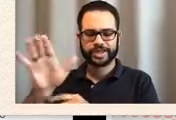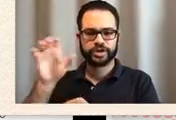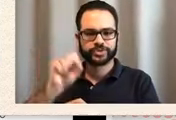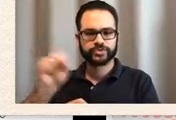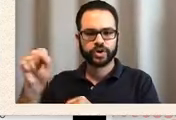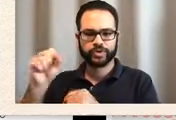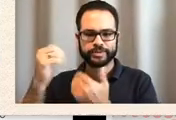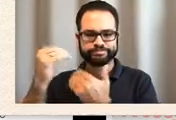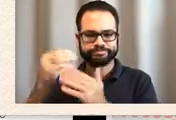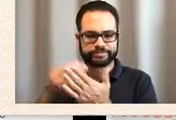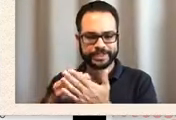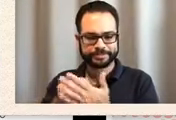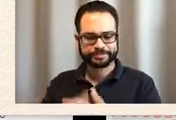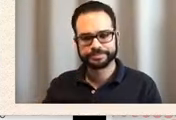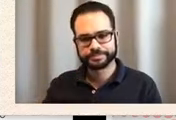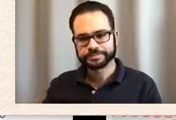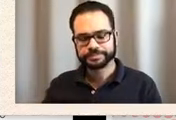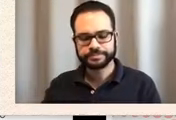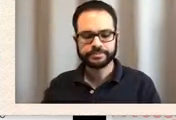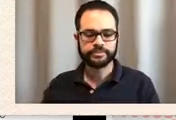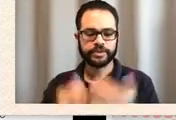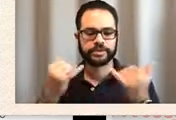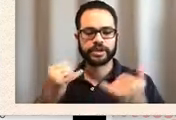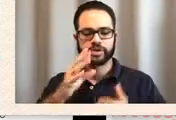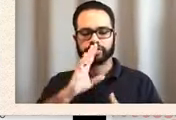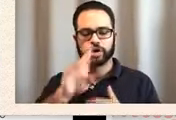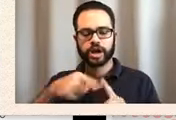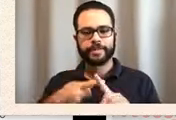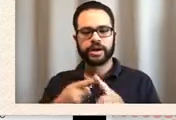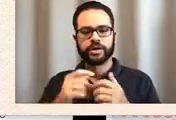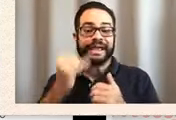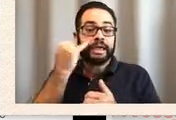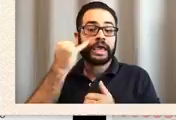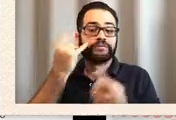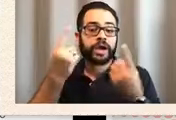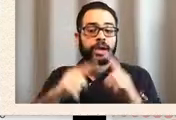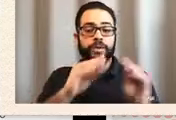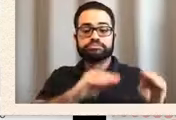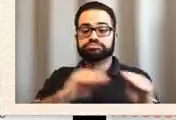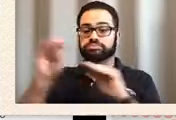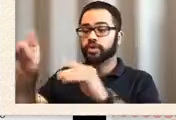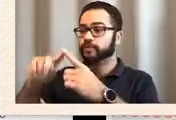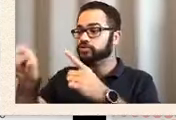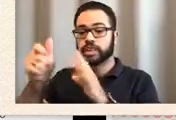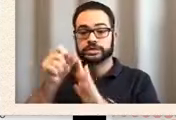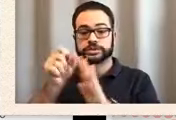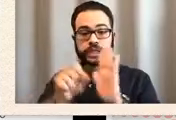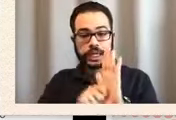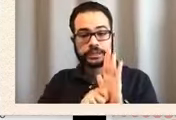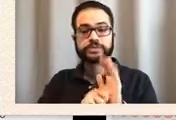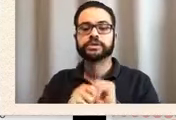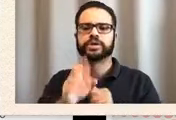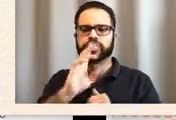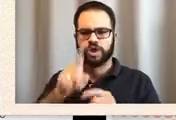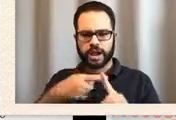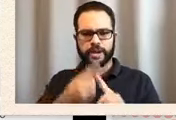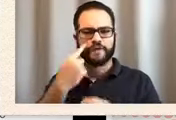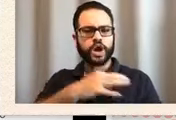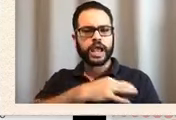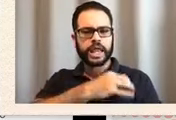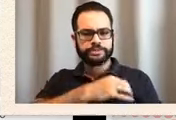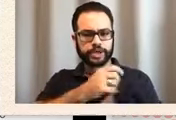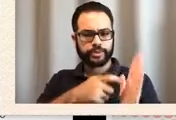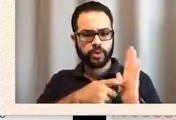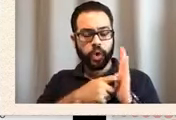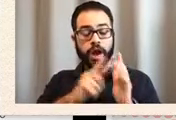Let's talk about what if you move out of the state? So as we stated during the eligibility requirements, is that when you open